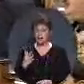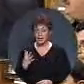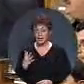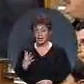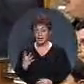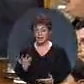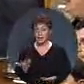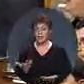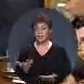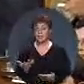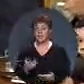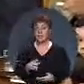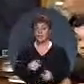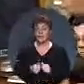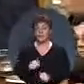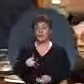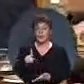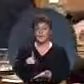scientific experts